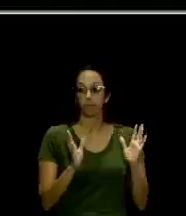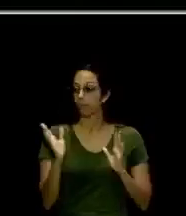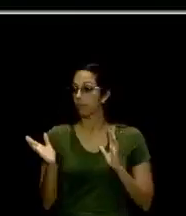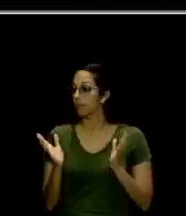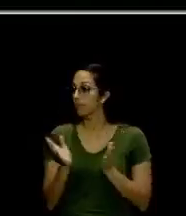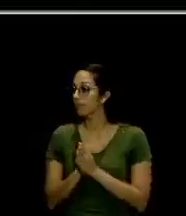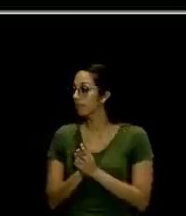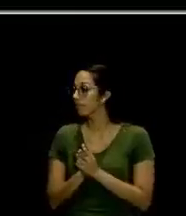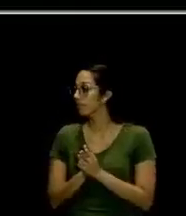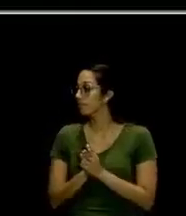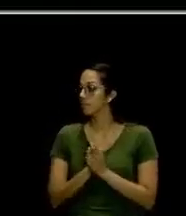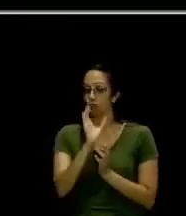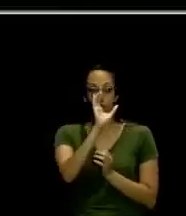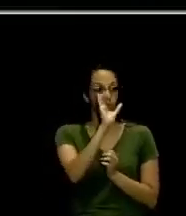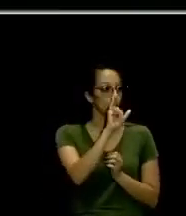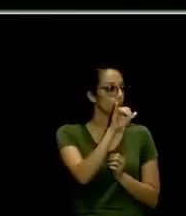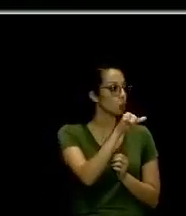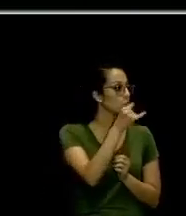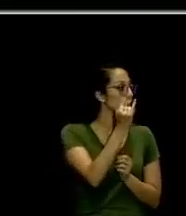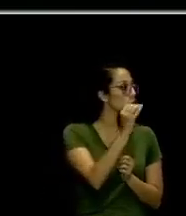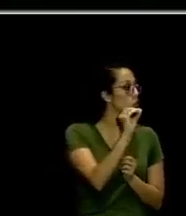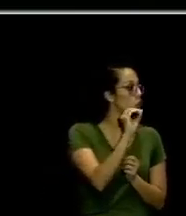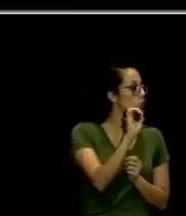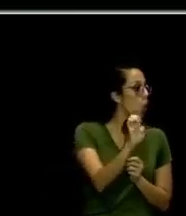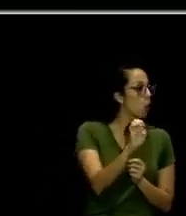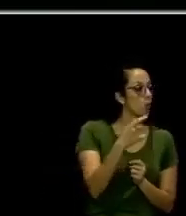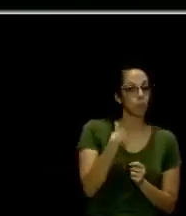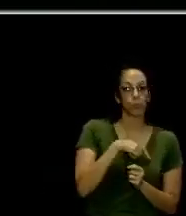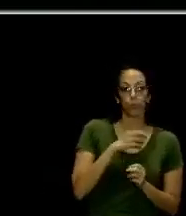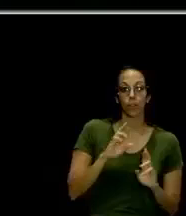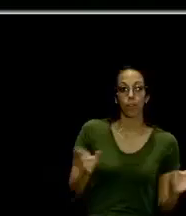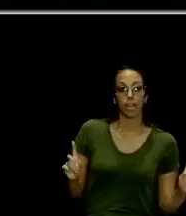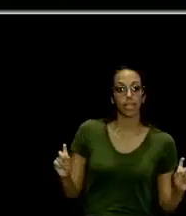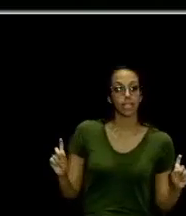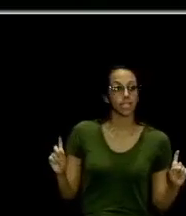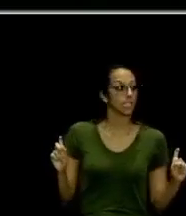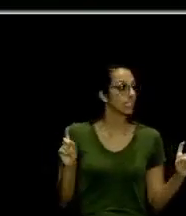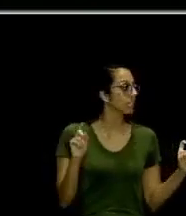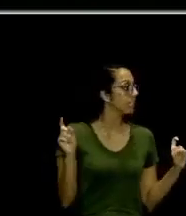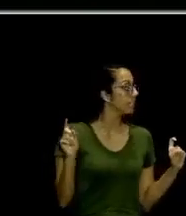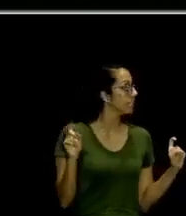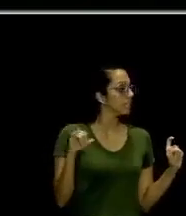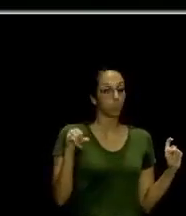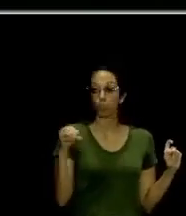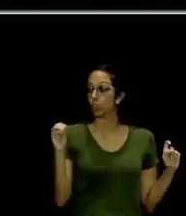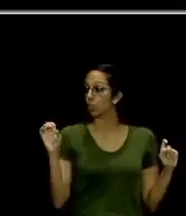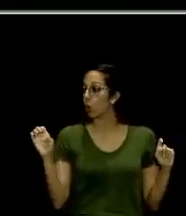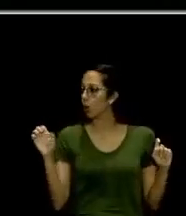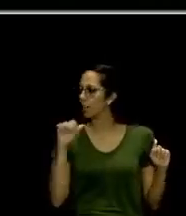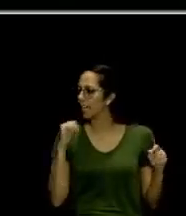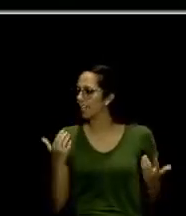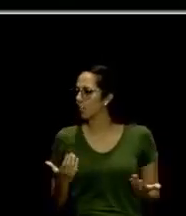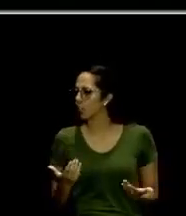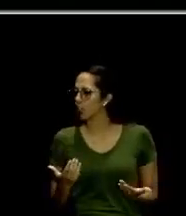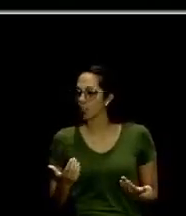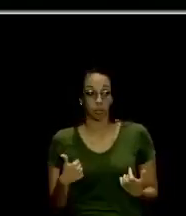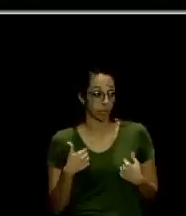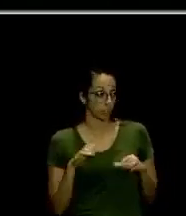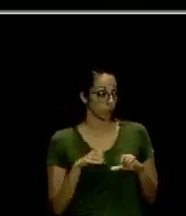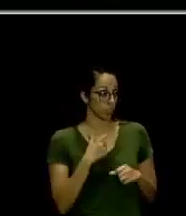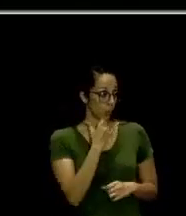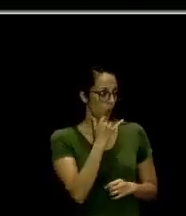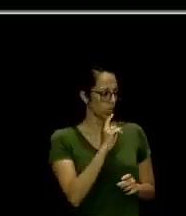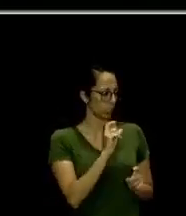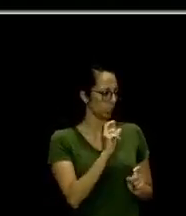Okay, so Joe, are we ready? When the cue is, Joe is supposed to help. Is Joe not in here? Am I doing this